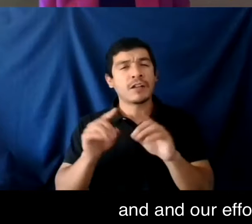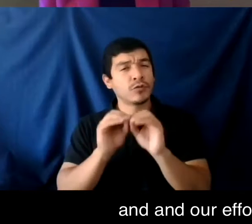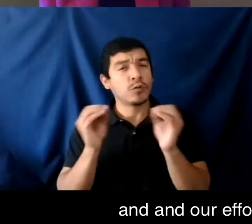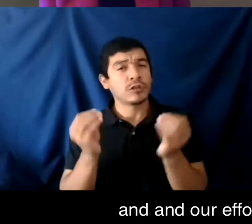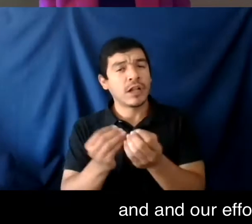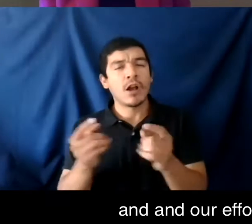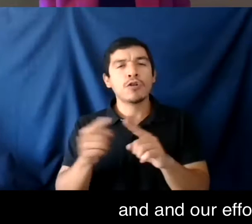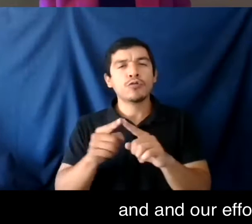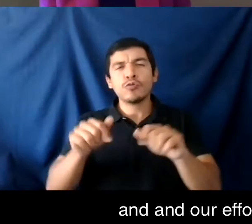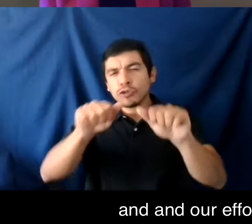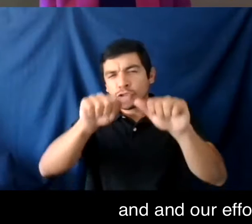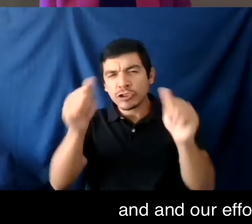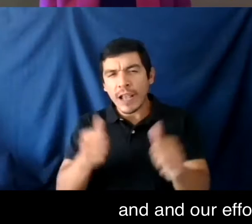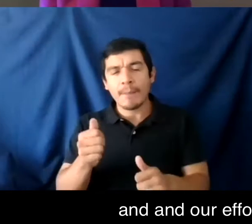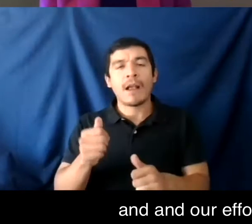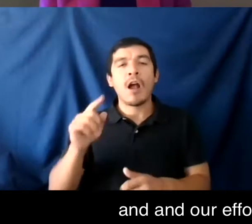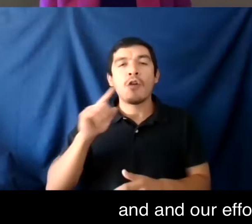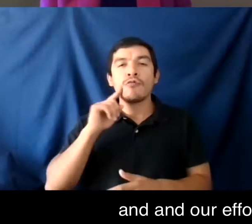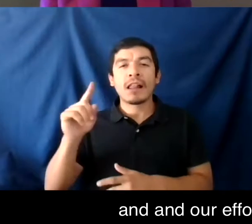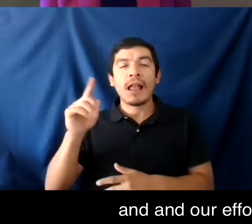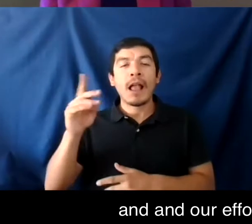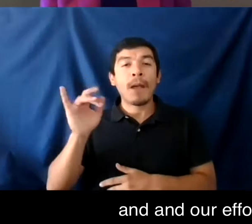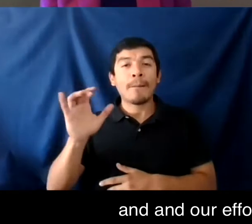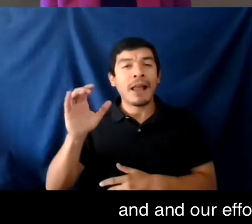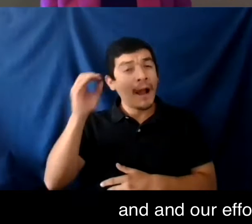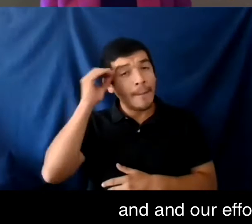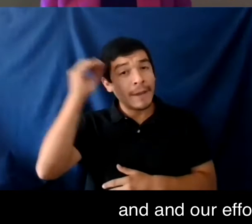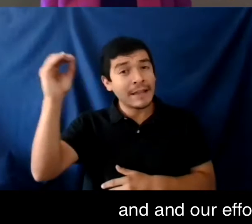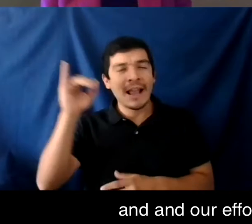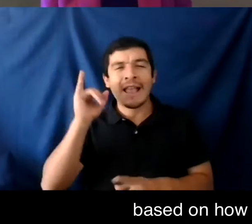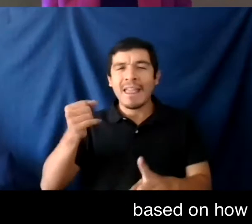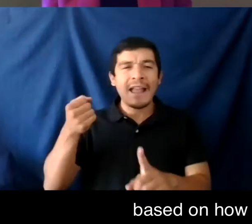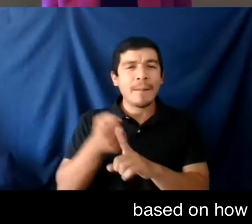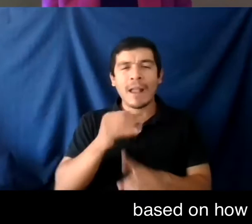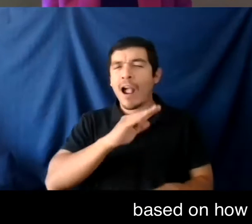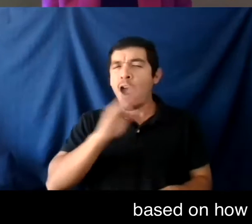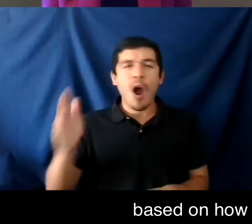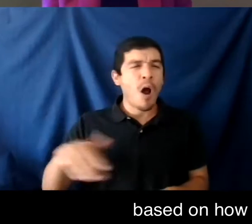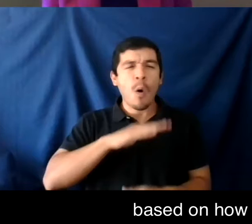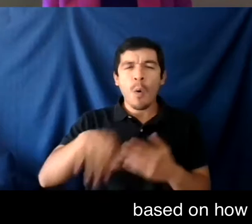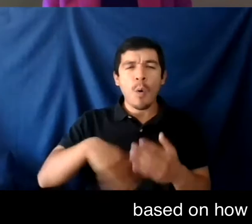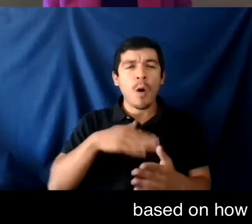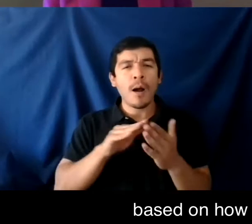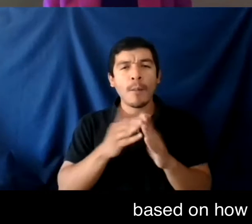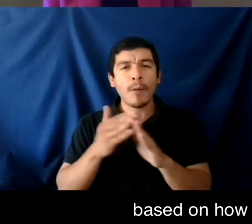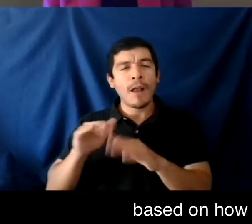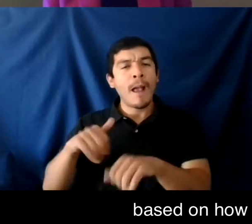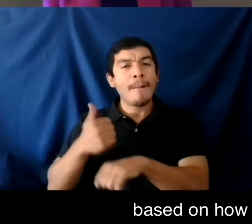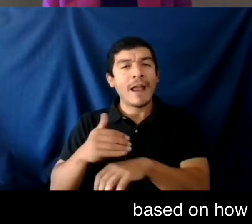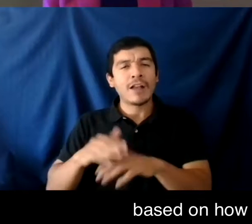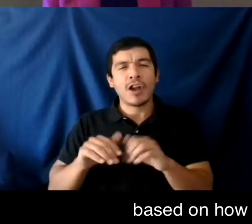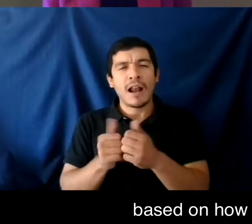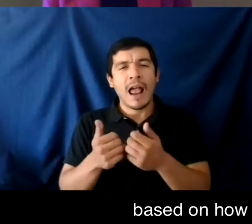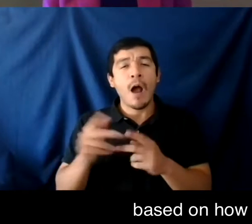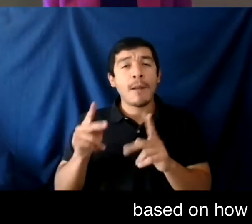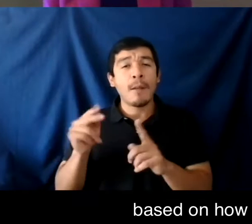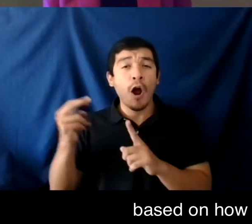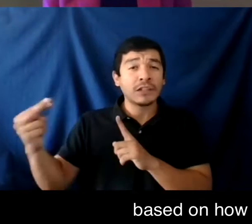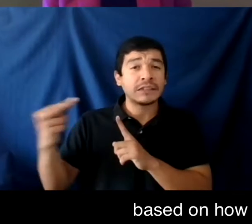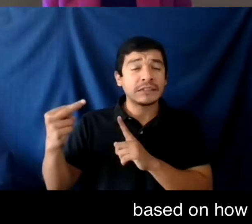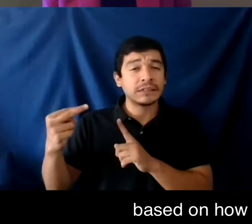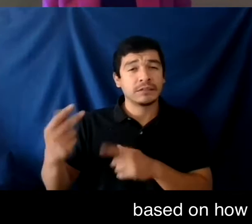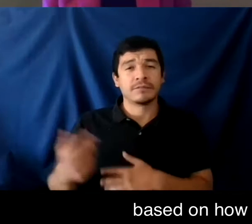to shape public attitudes that impact the entire community based on how we as people with disabilities are